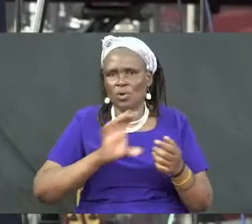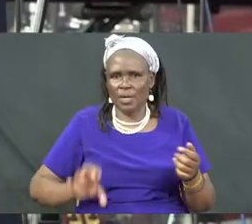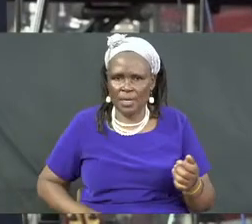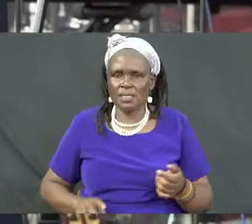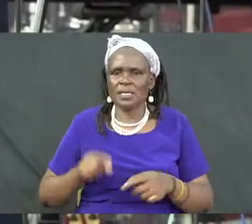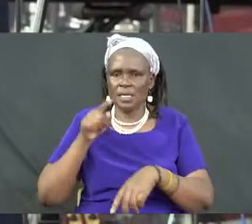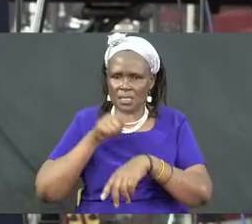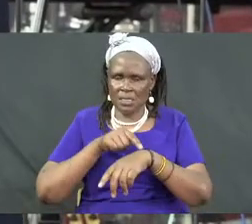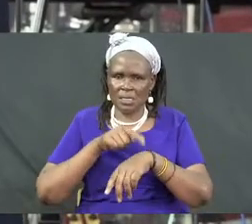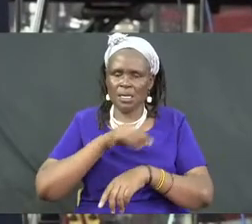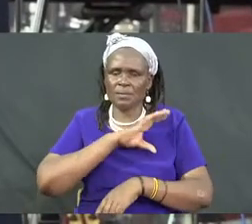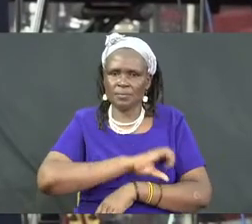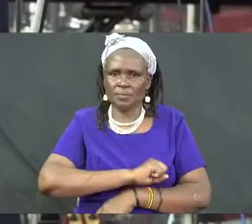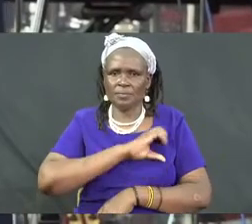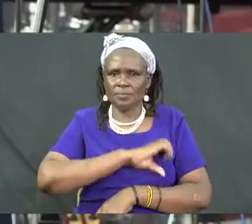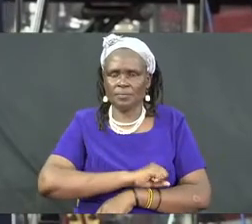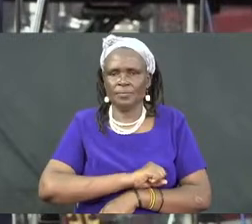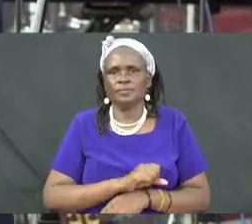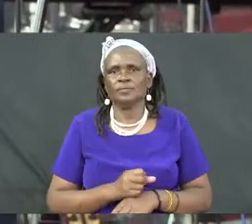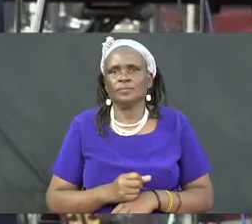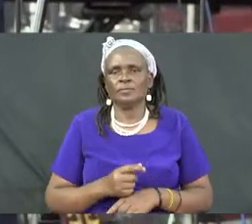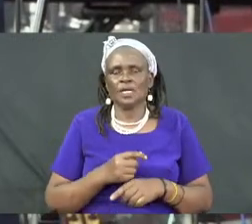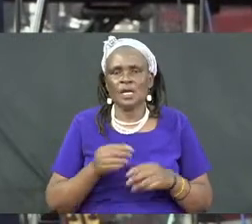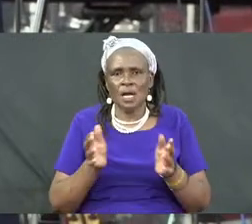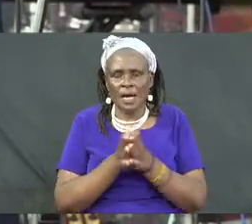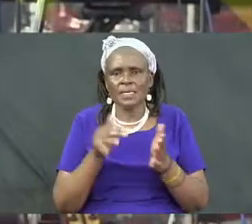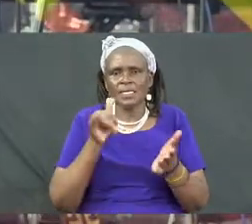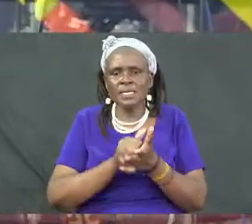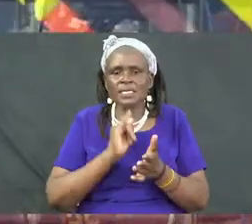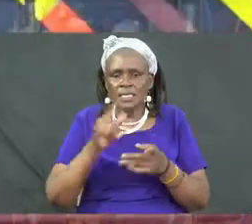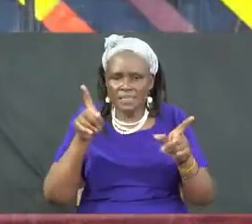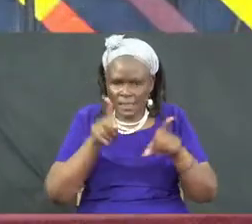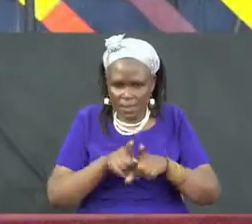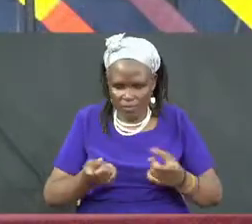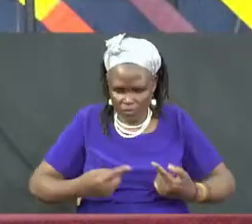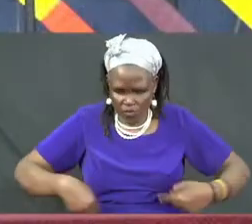persevered. Yet it is the same for us this morning.